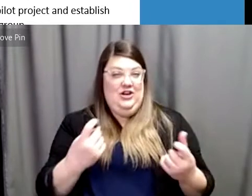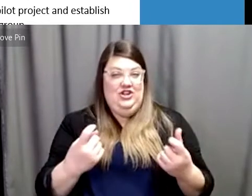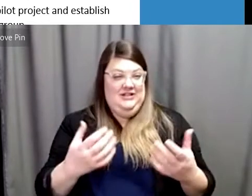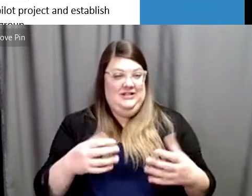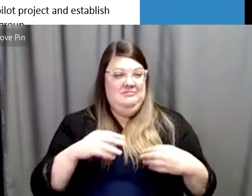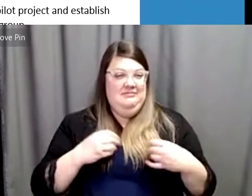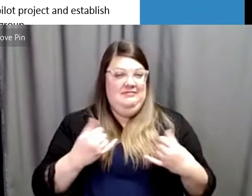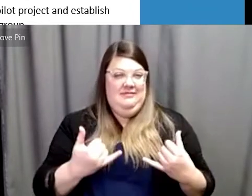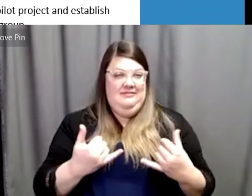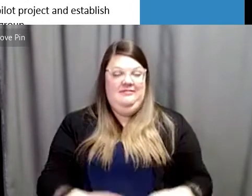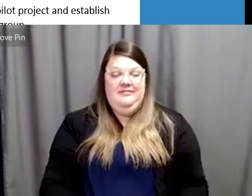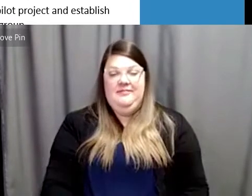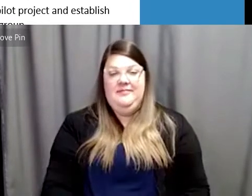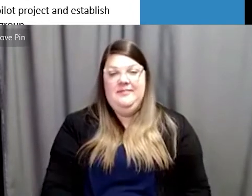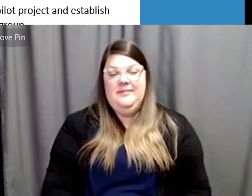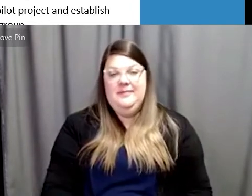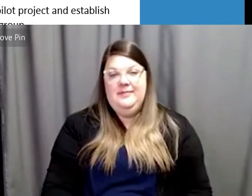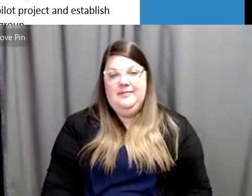moment.